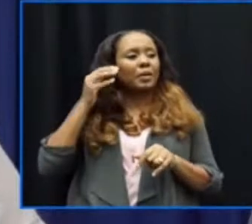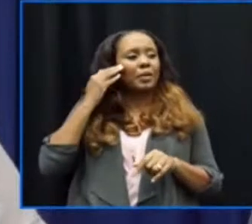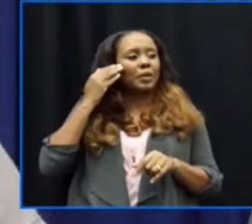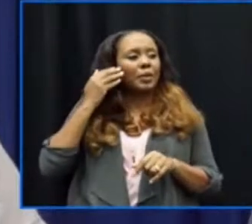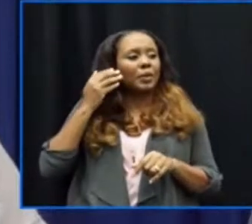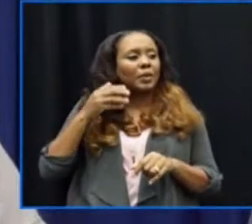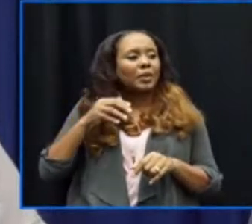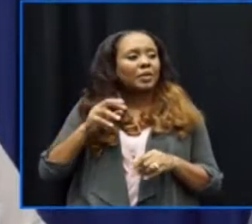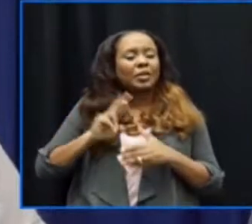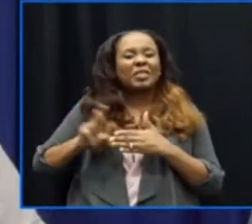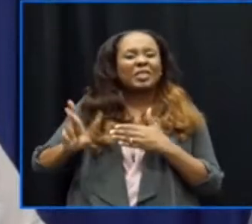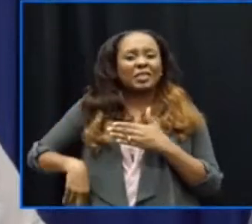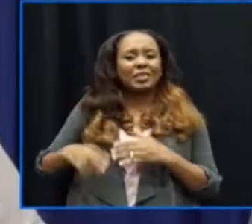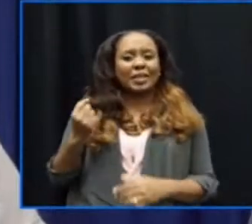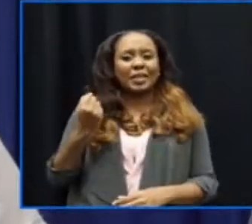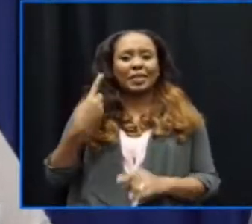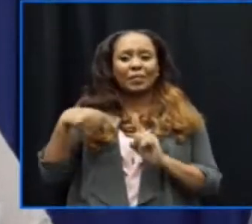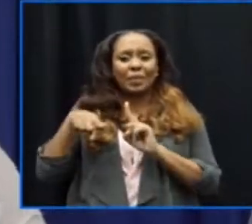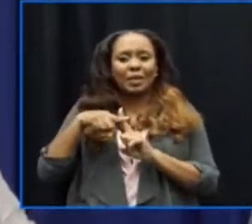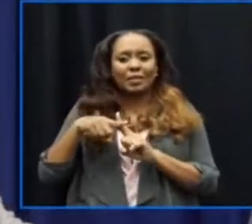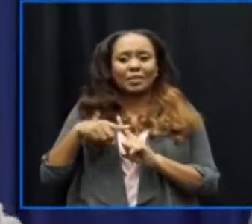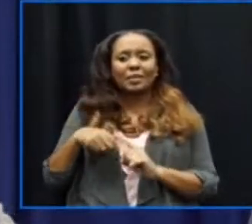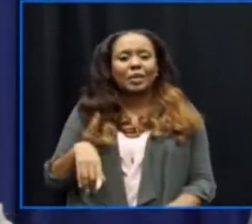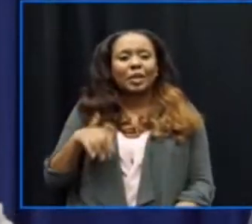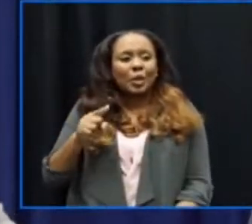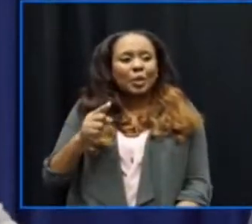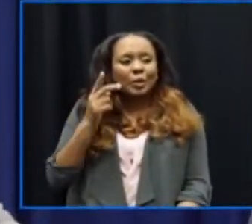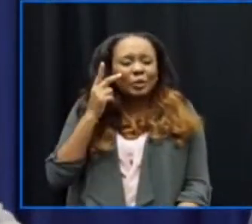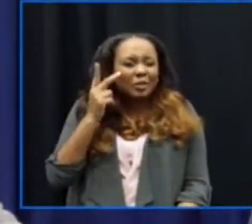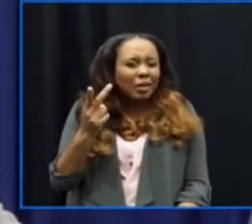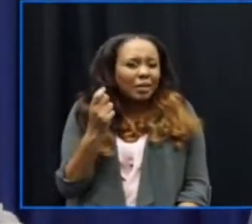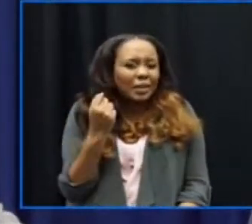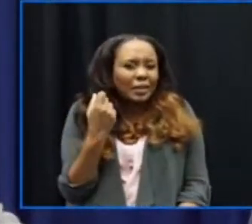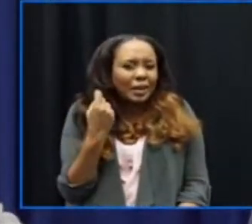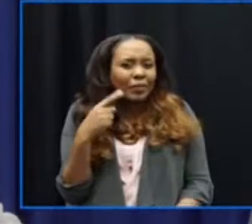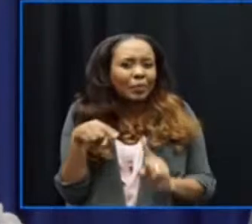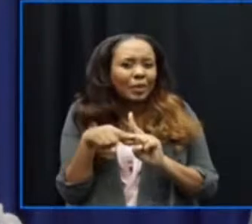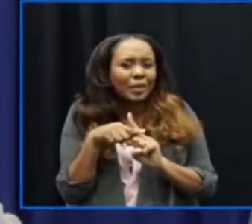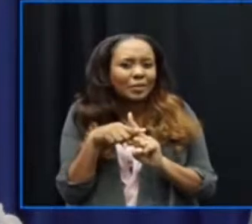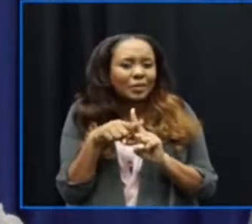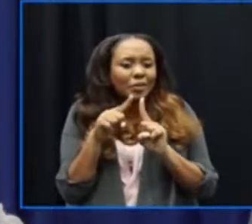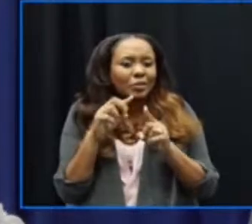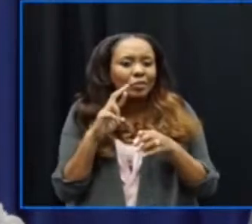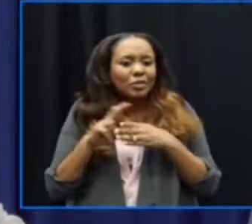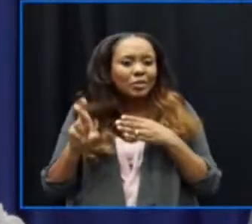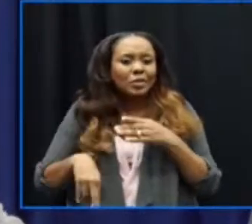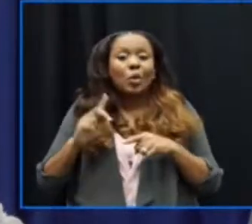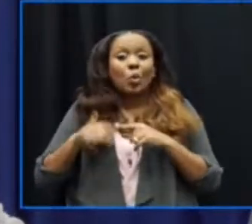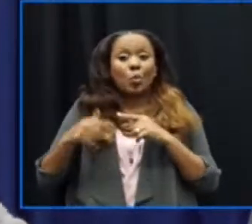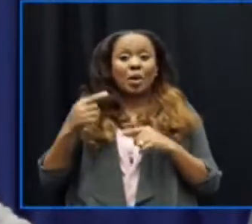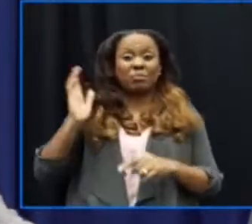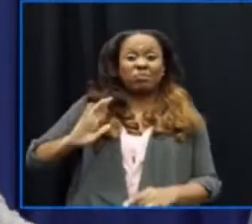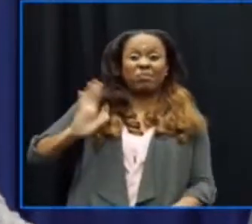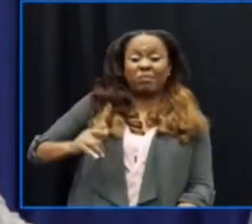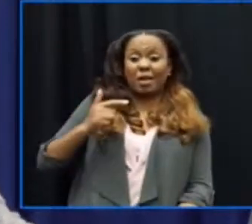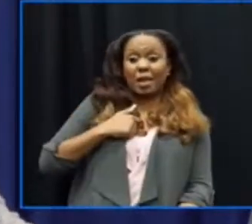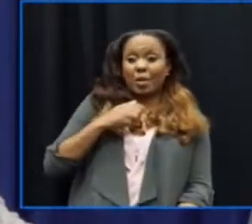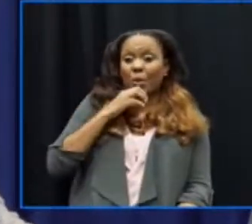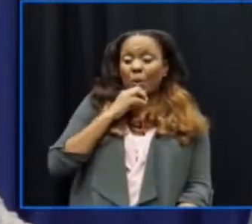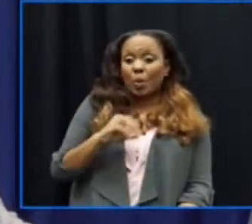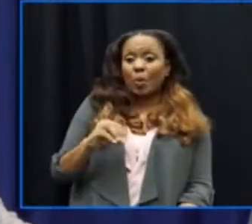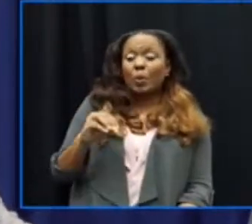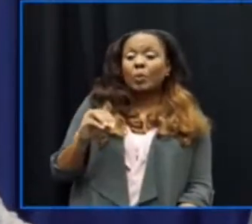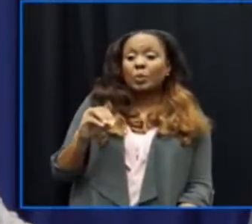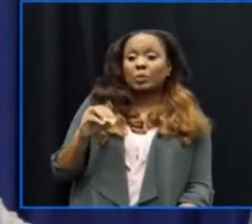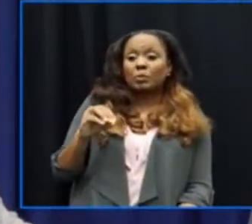yesterday. Because that gave us an idea. When I was Minister of Education, the numbers of persons taking the 11 plus were